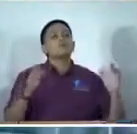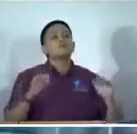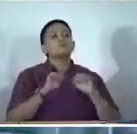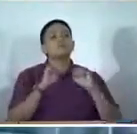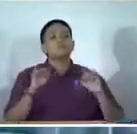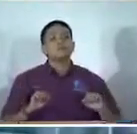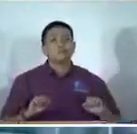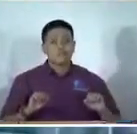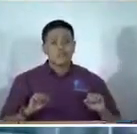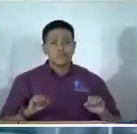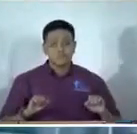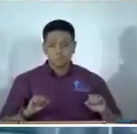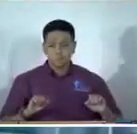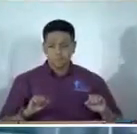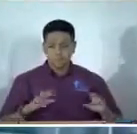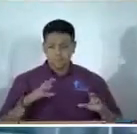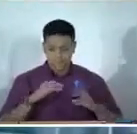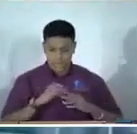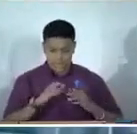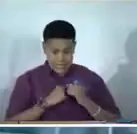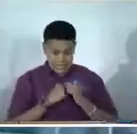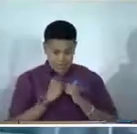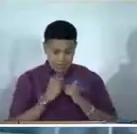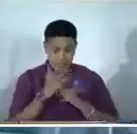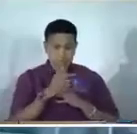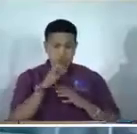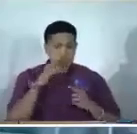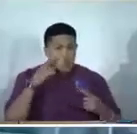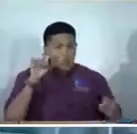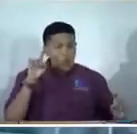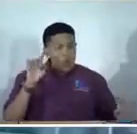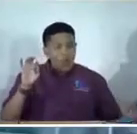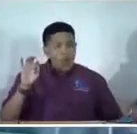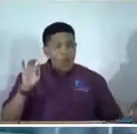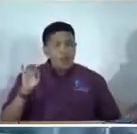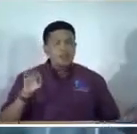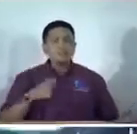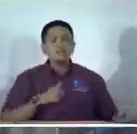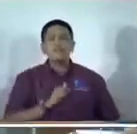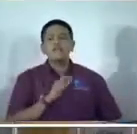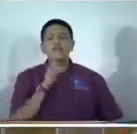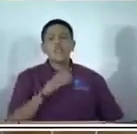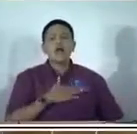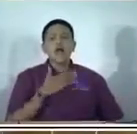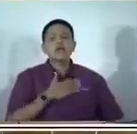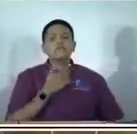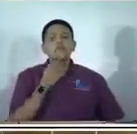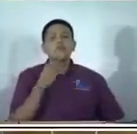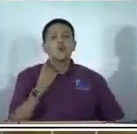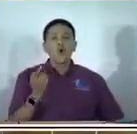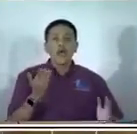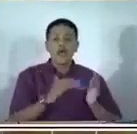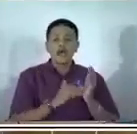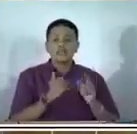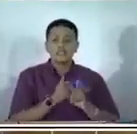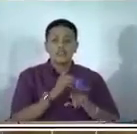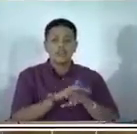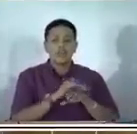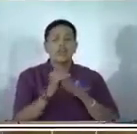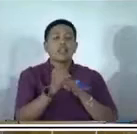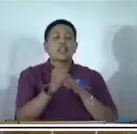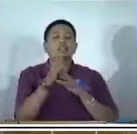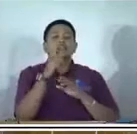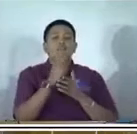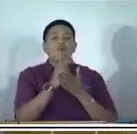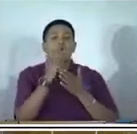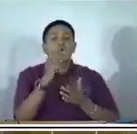systems within the infrastructure works and works well. And so I'm pleased to announce, again, under the leadership of Andrew Holness